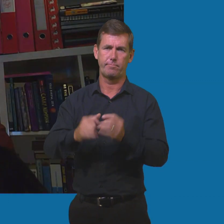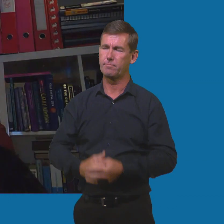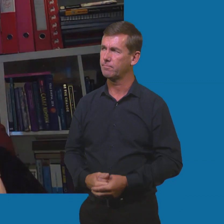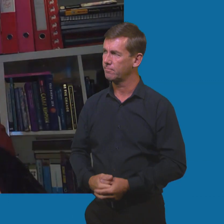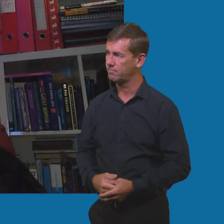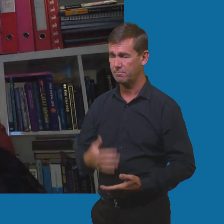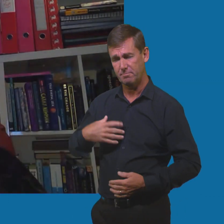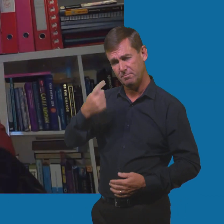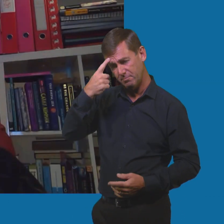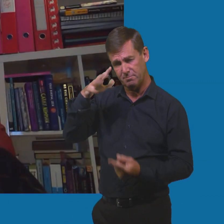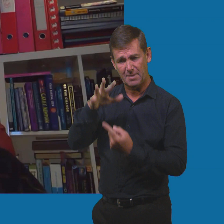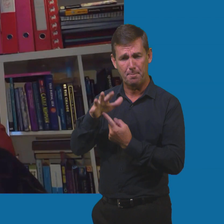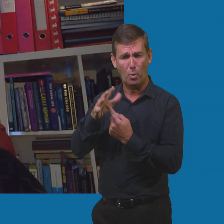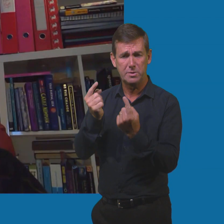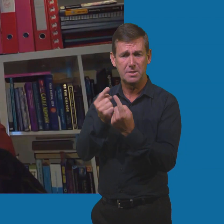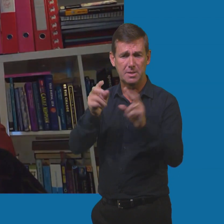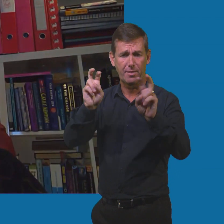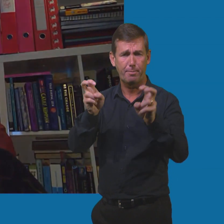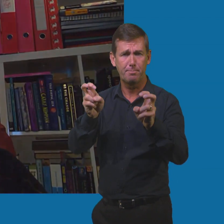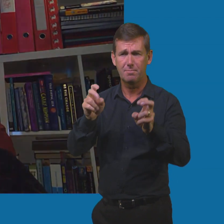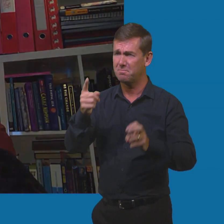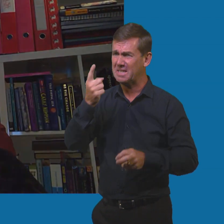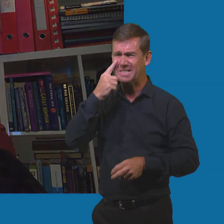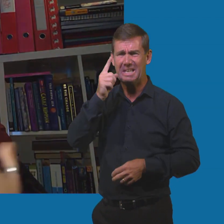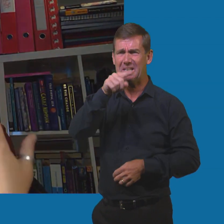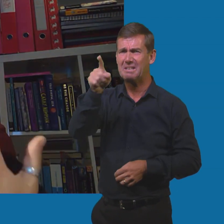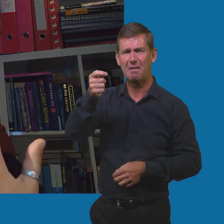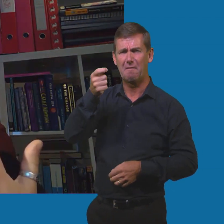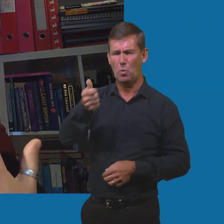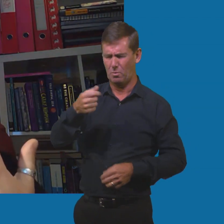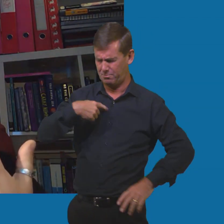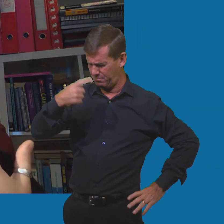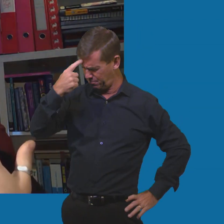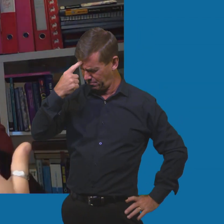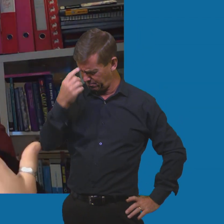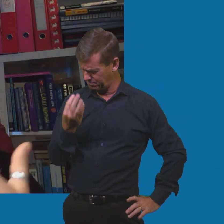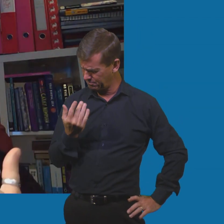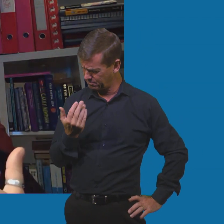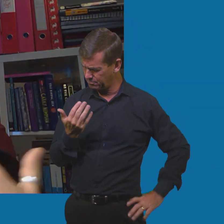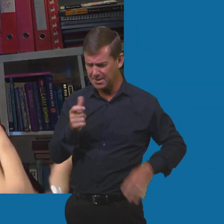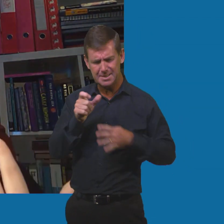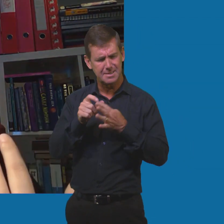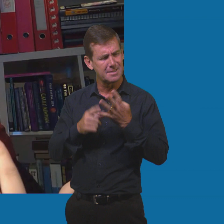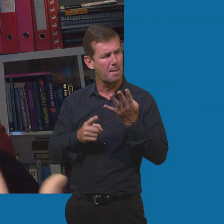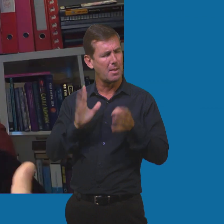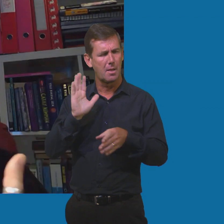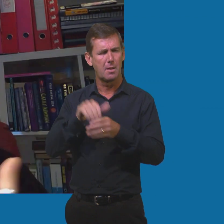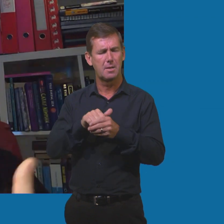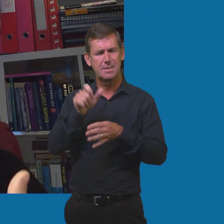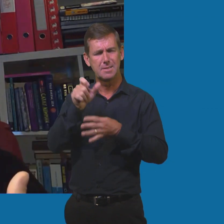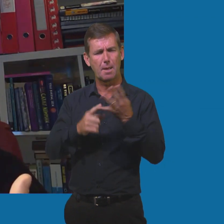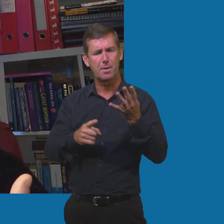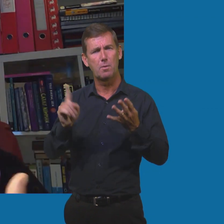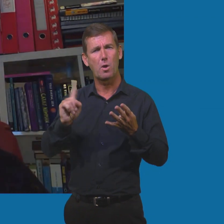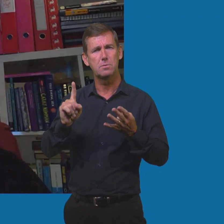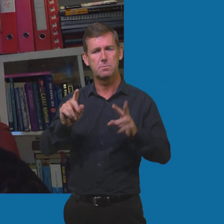you're right, there isn't enough media representation. The only show I think that I can bring to mind that does this relatively well occasionally is